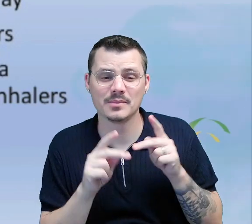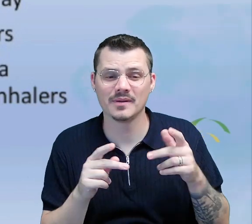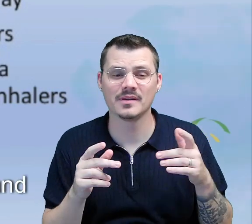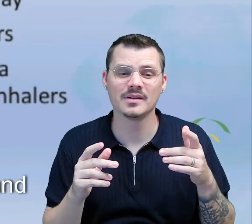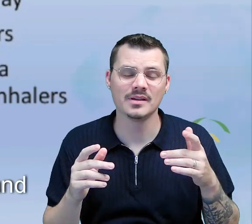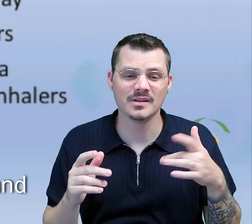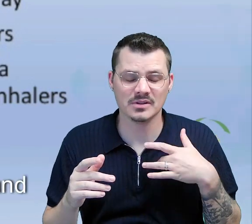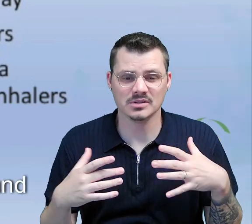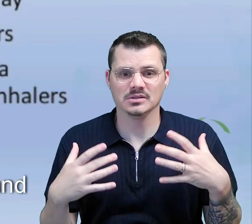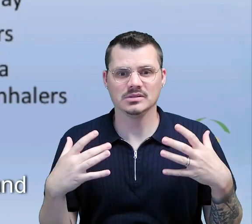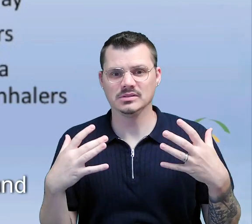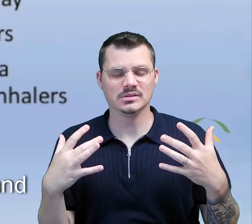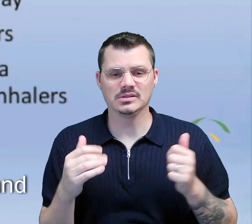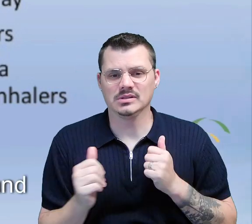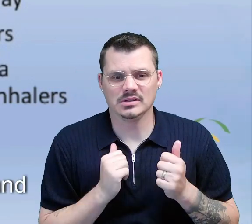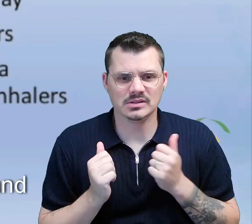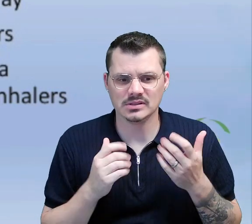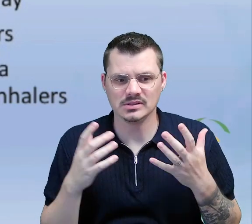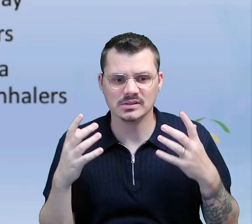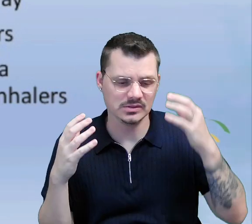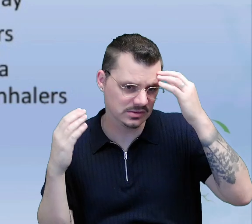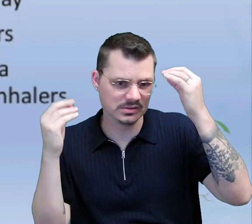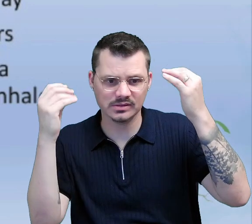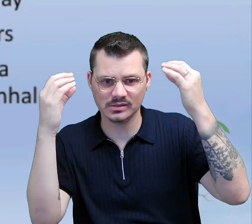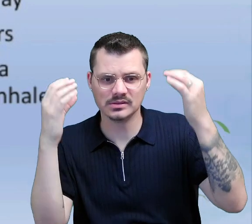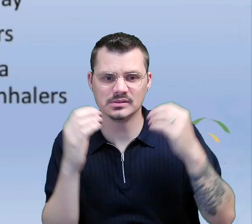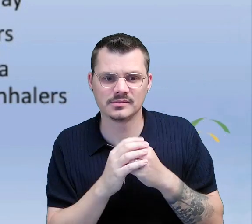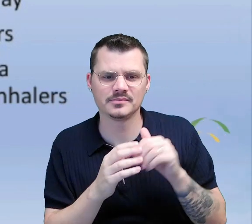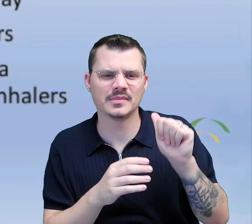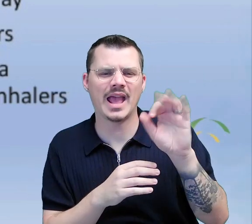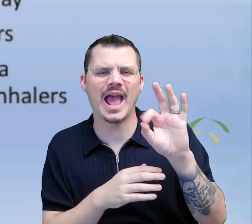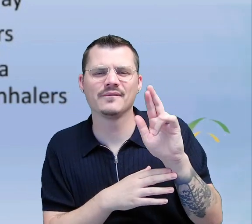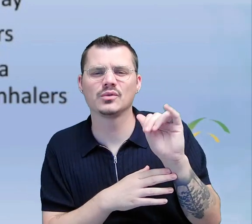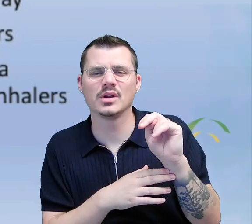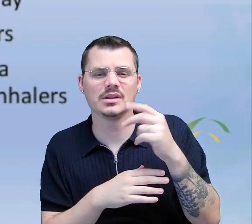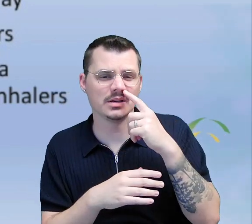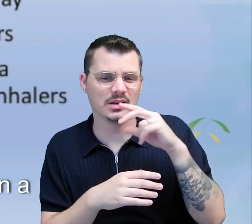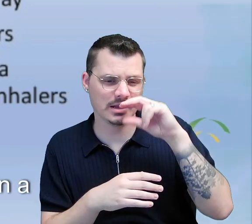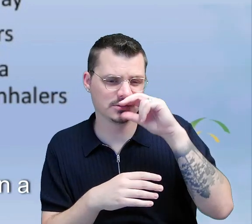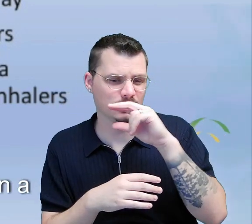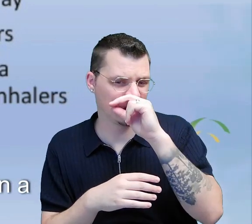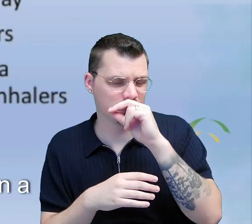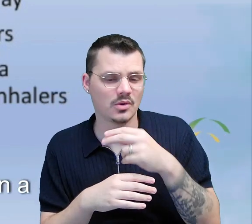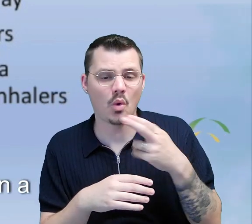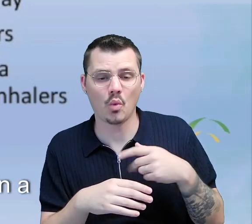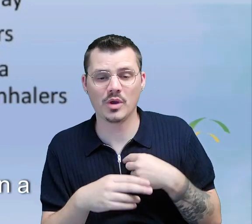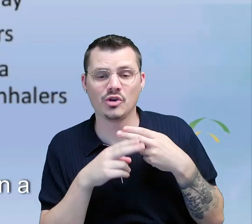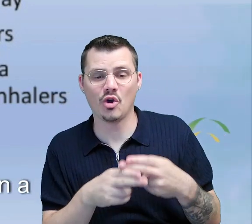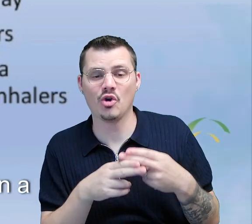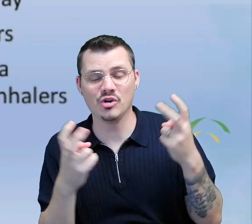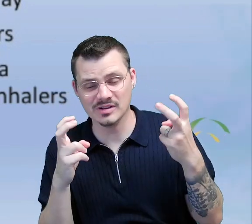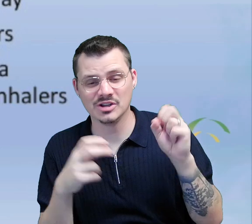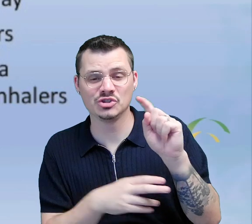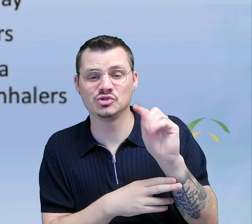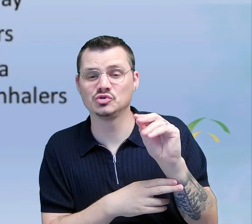pretty activated, pretty aggressive, and psychotic. Afrin nasal spray, or as we like to nickname it, stroke